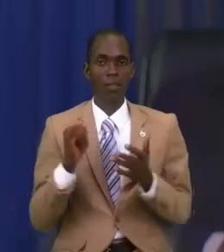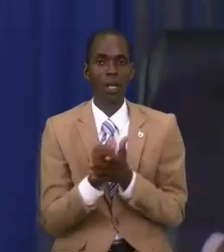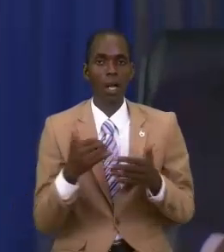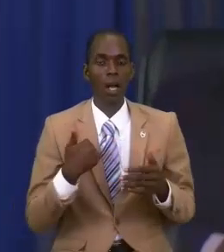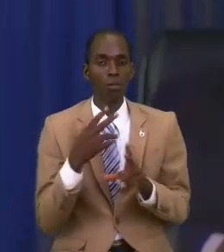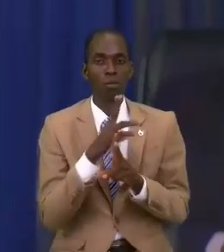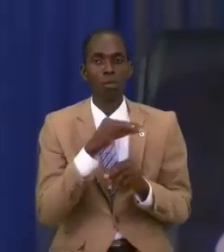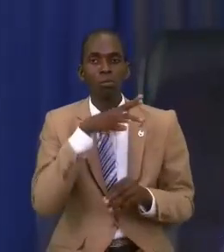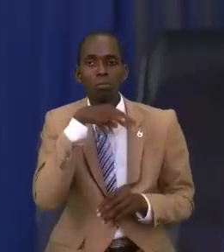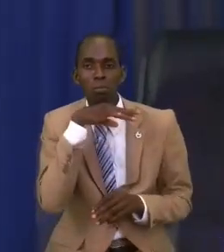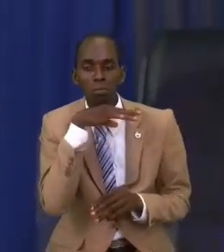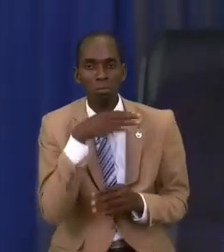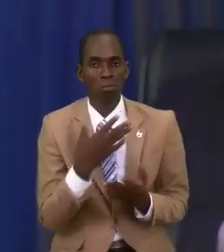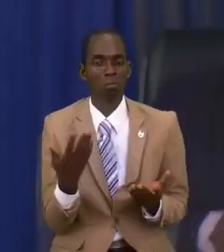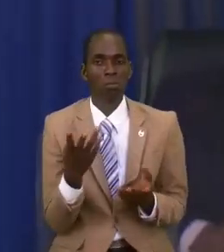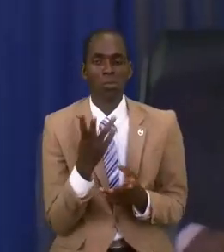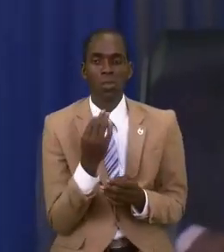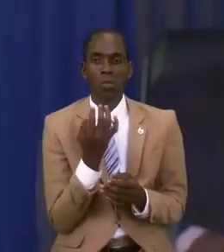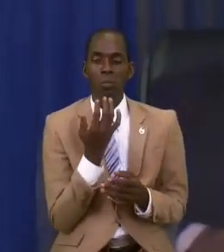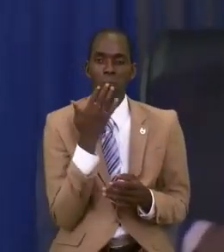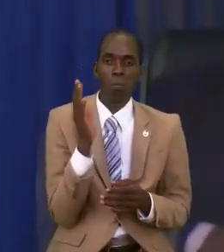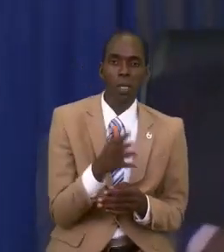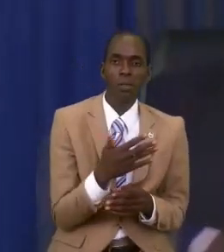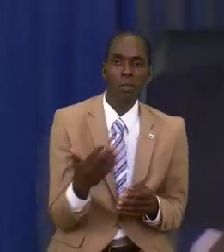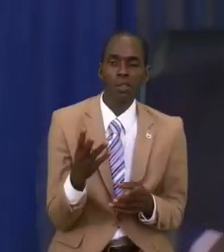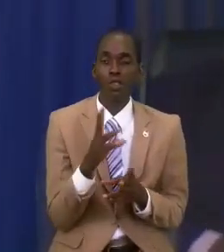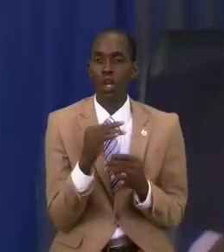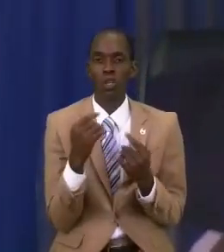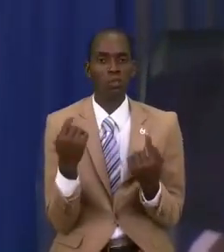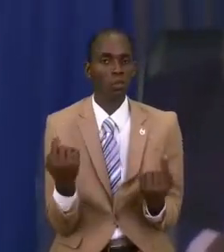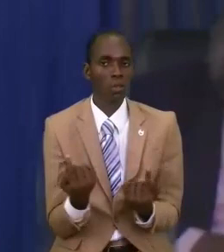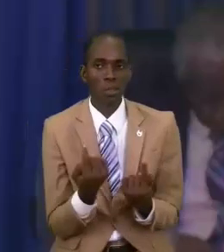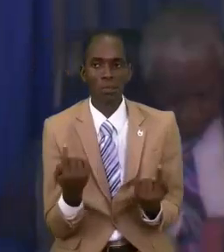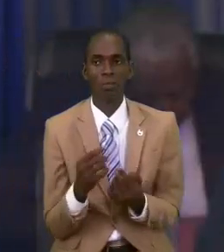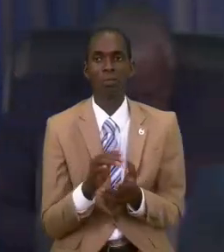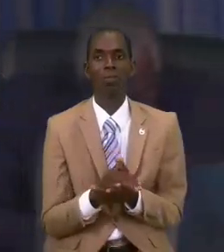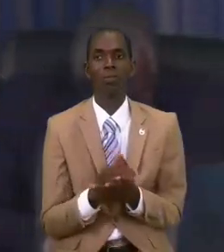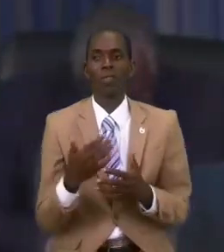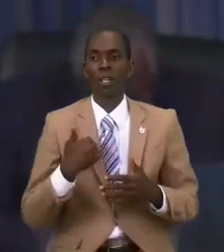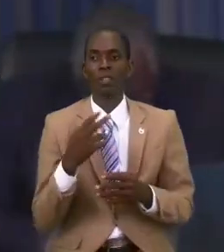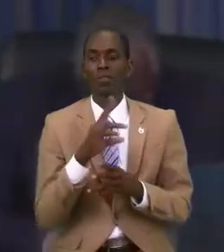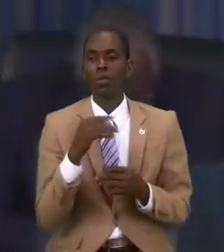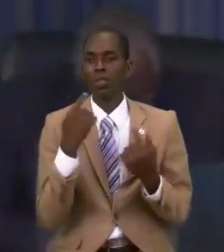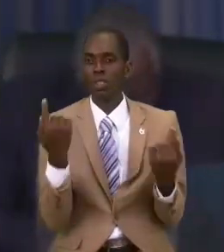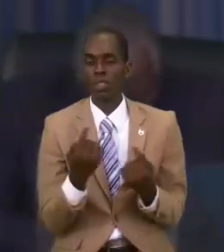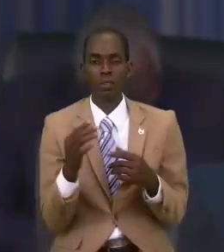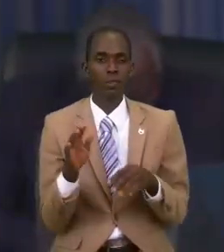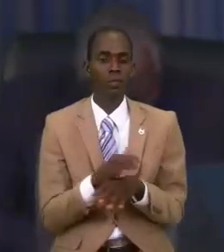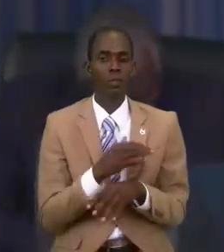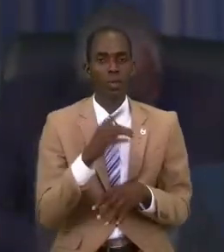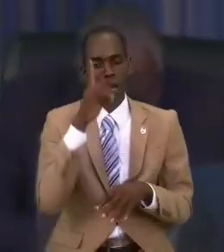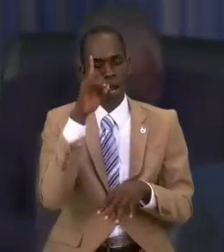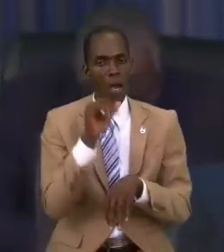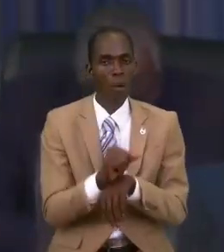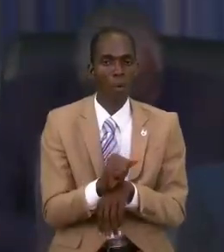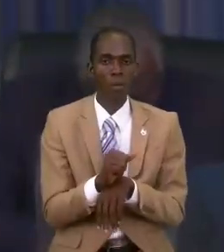no sin, has no sinful habit, as not any stain or spot of